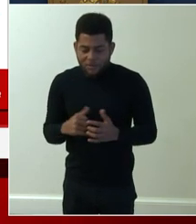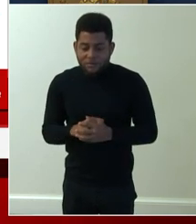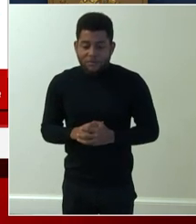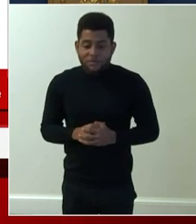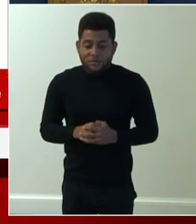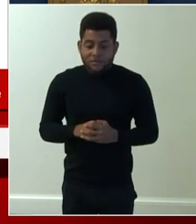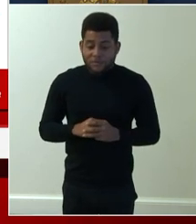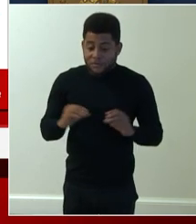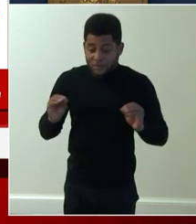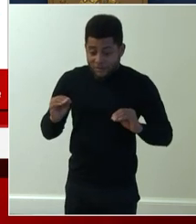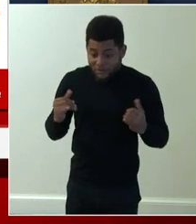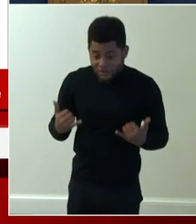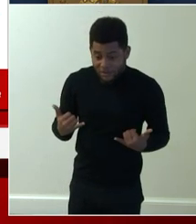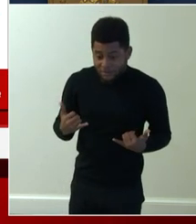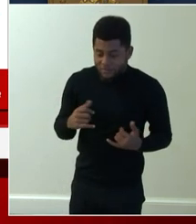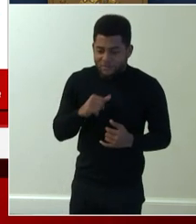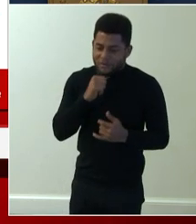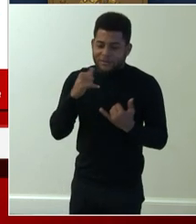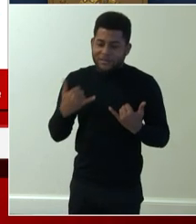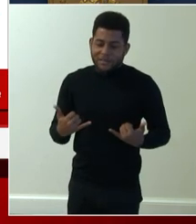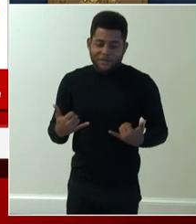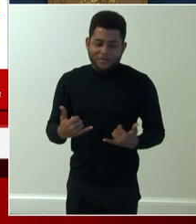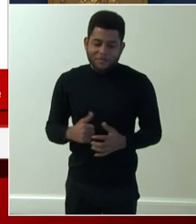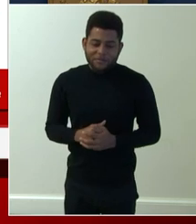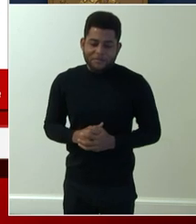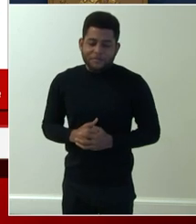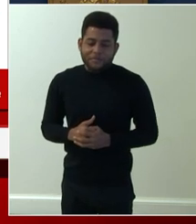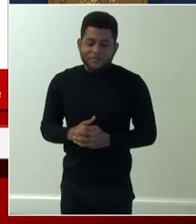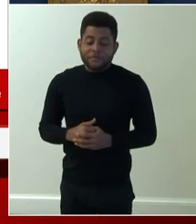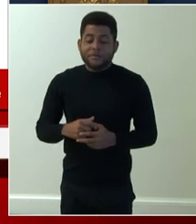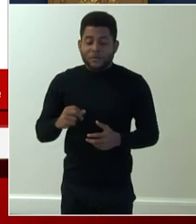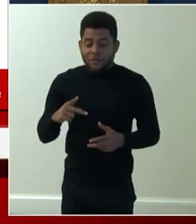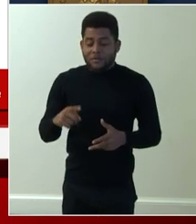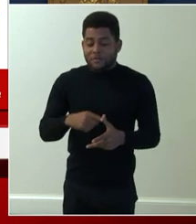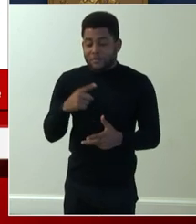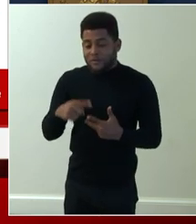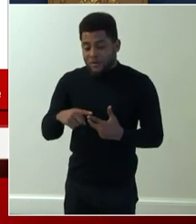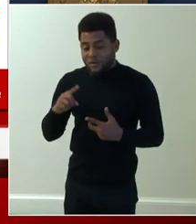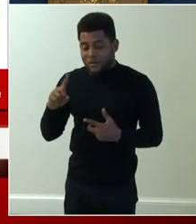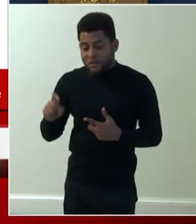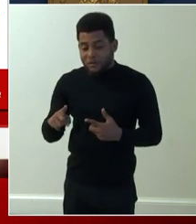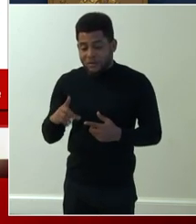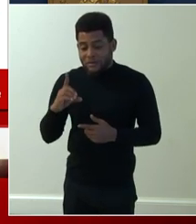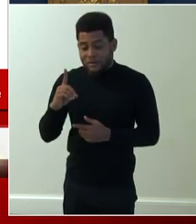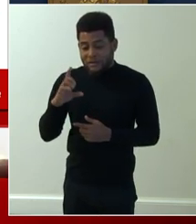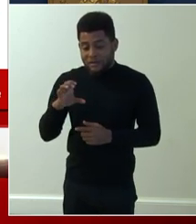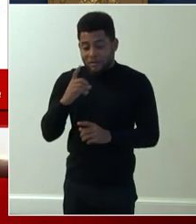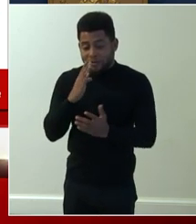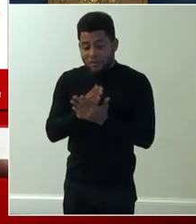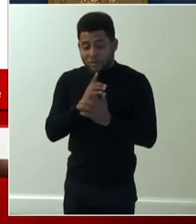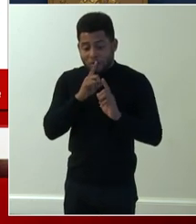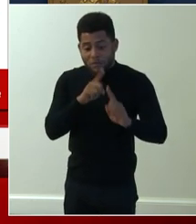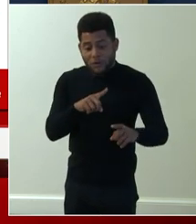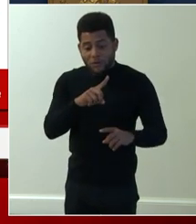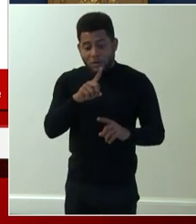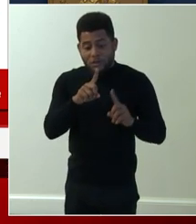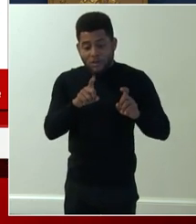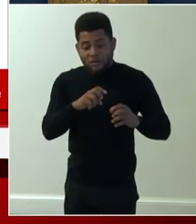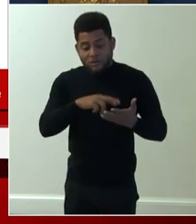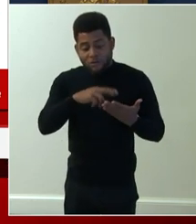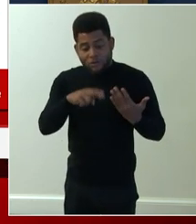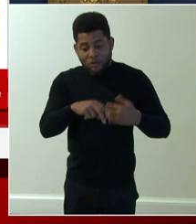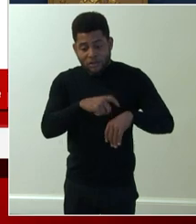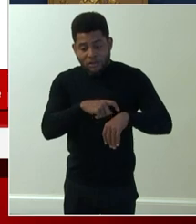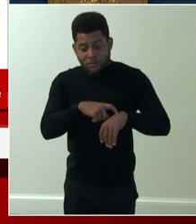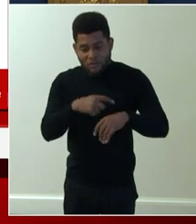right now. Not today. Okay. And then DC stopped reporting test turnaround time for people who are worried about getting tests in time